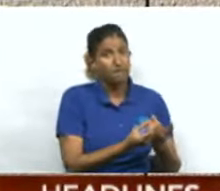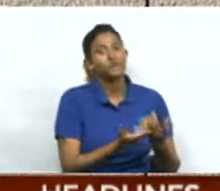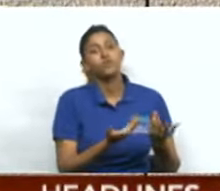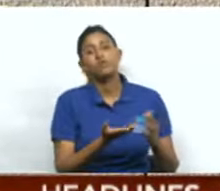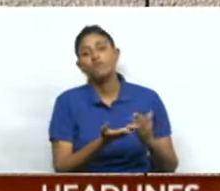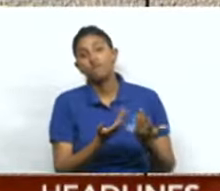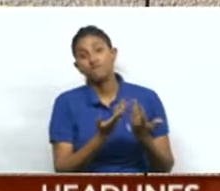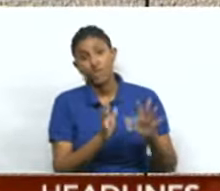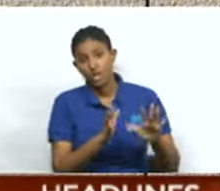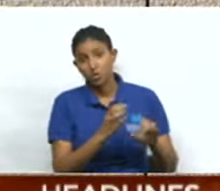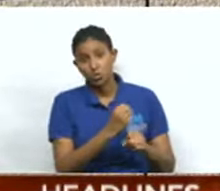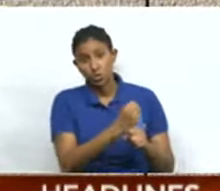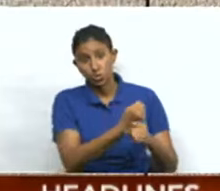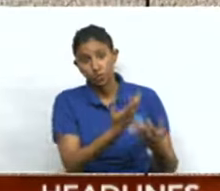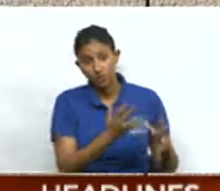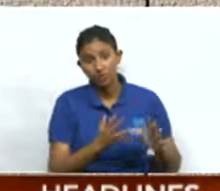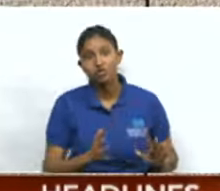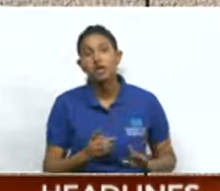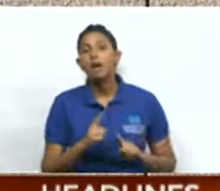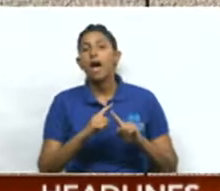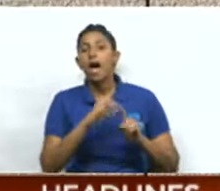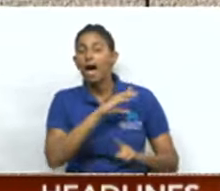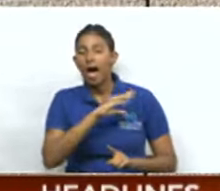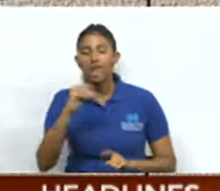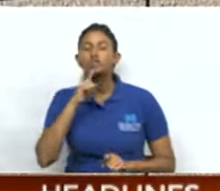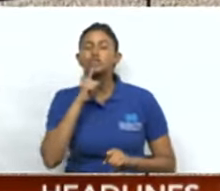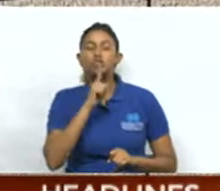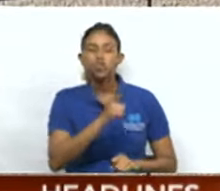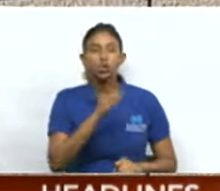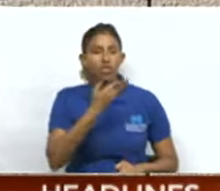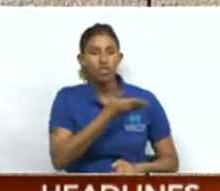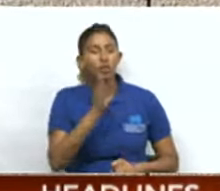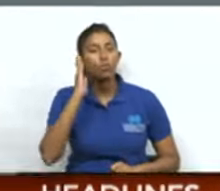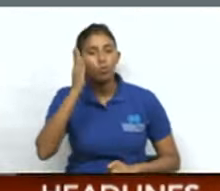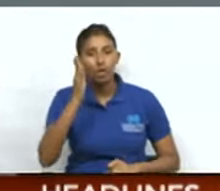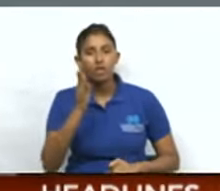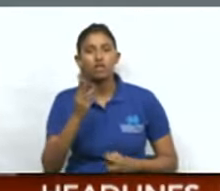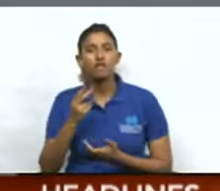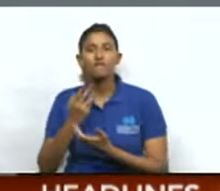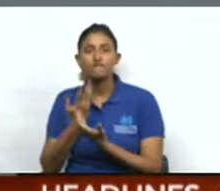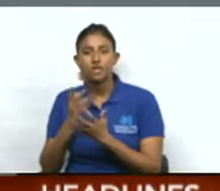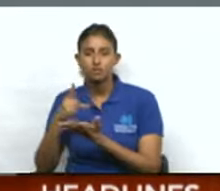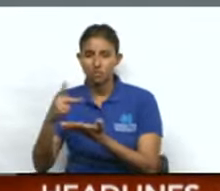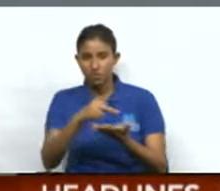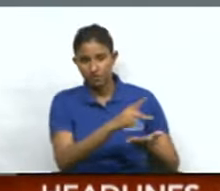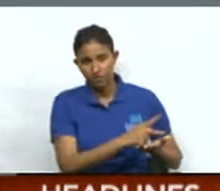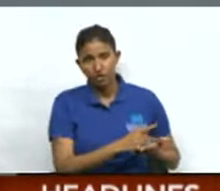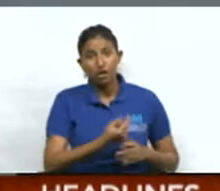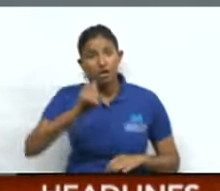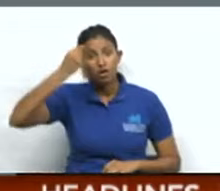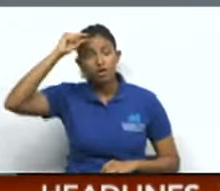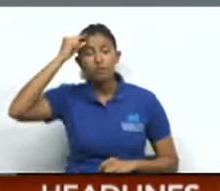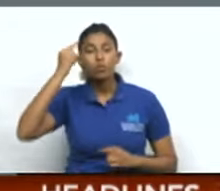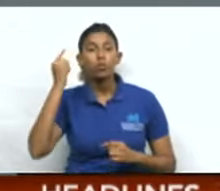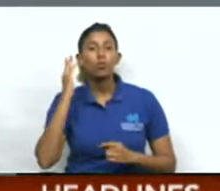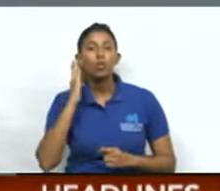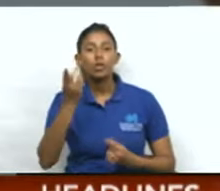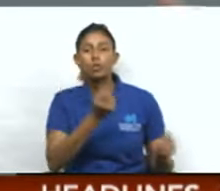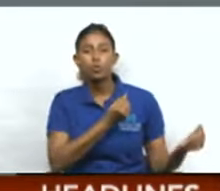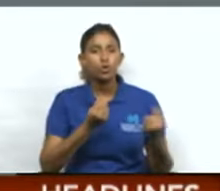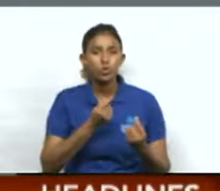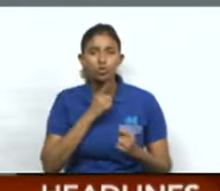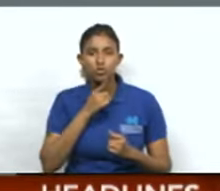has confidence they will achieve it. During a media conference this afternoon, Imbert said the government will be doing its part to ensure all monies